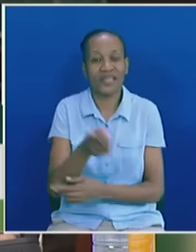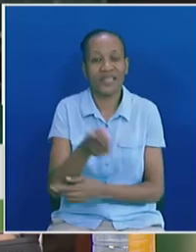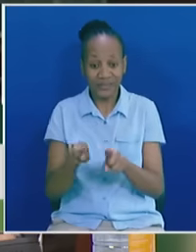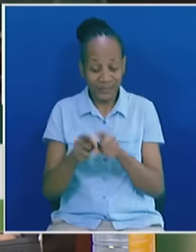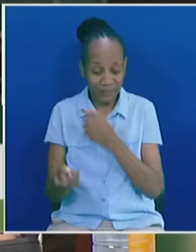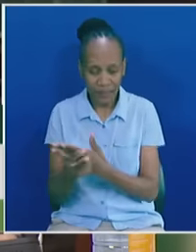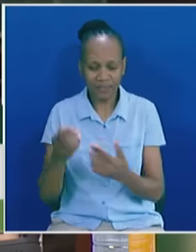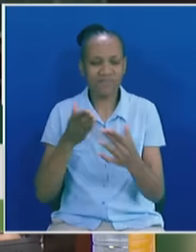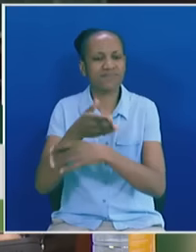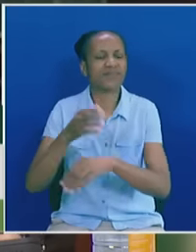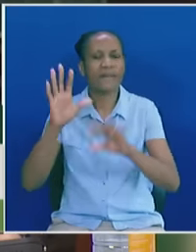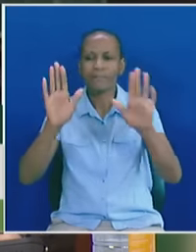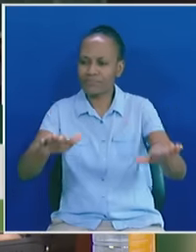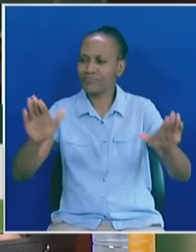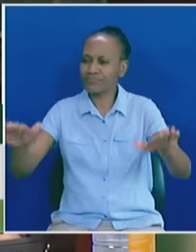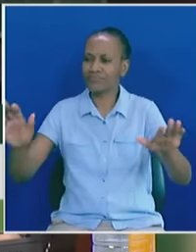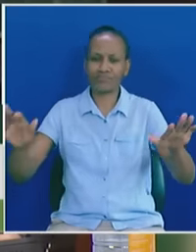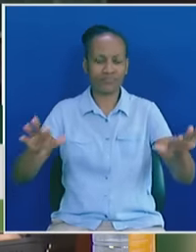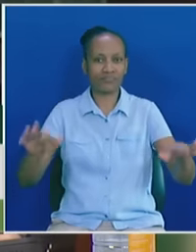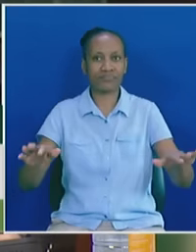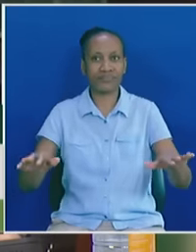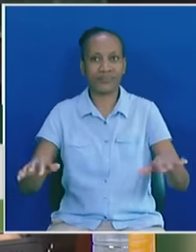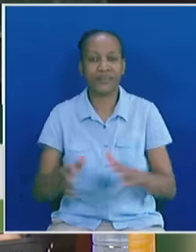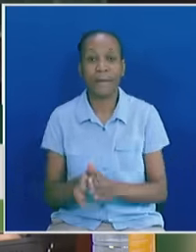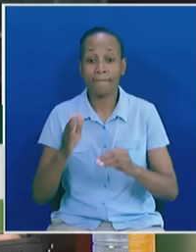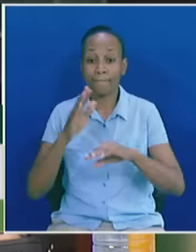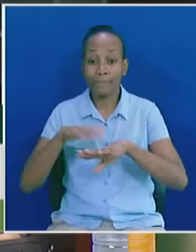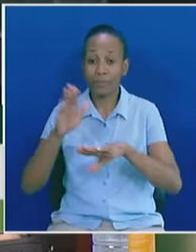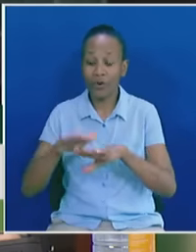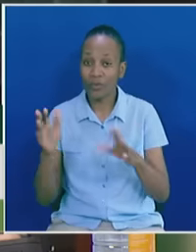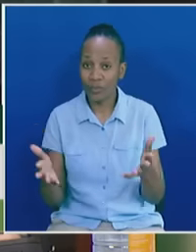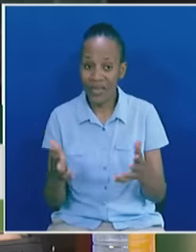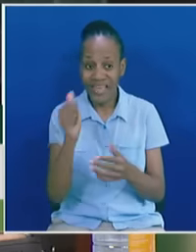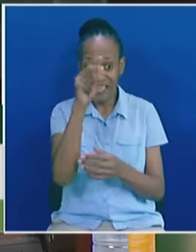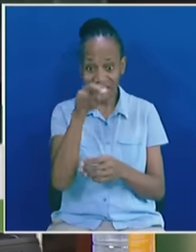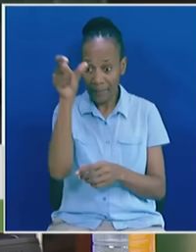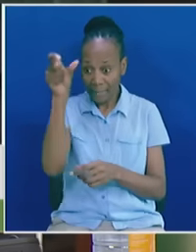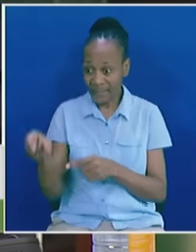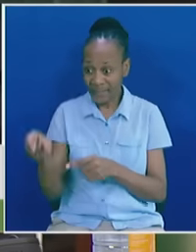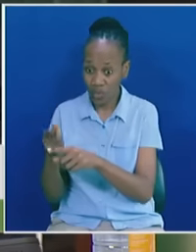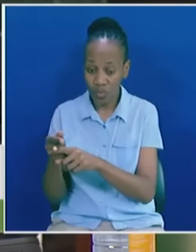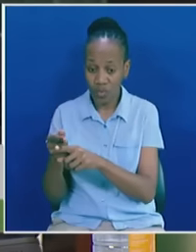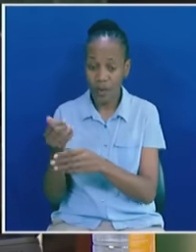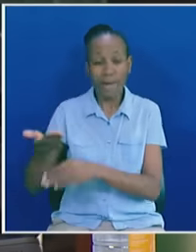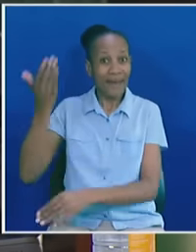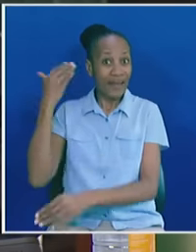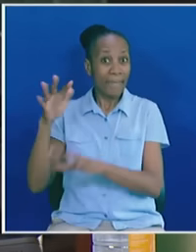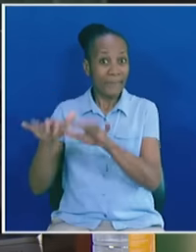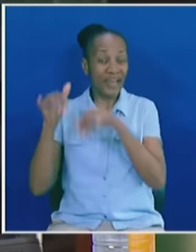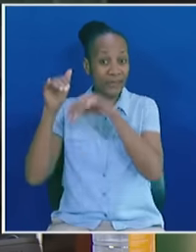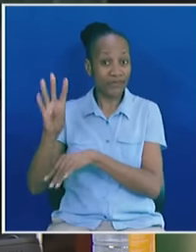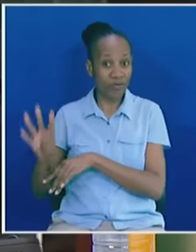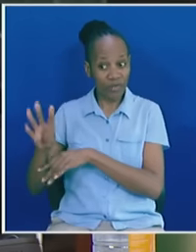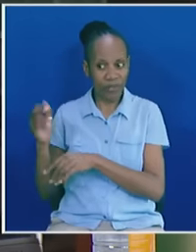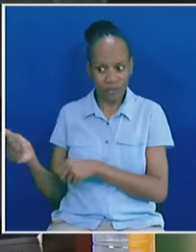of the ANC in the first place. Honourable members. To be more precise, the ANC candidate was appointed in the previous parliamentary term by President Zuma